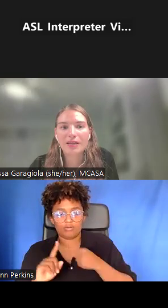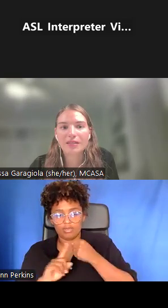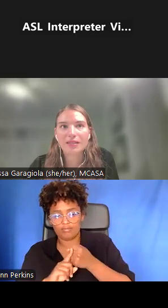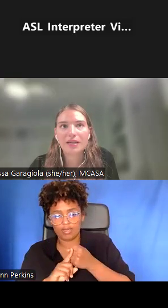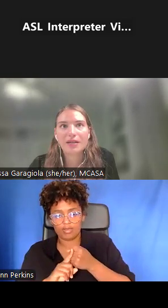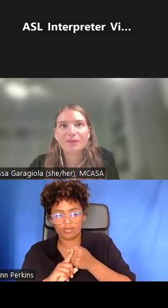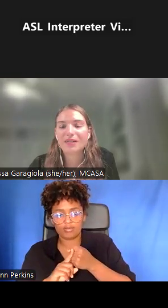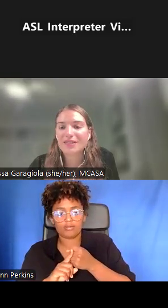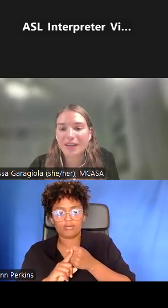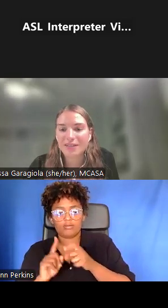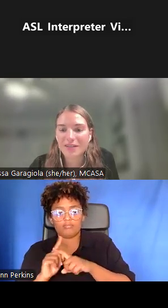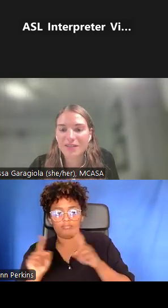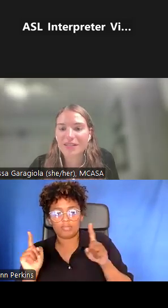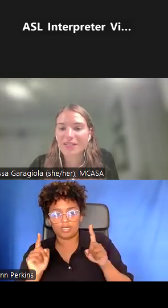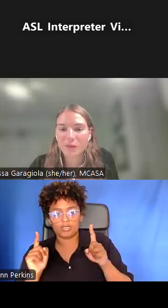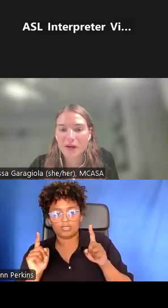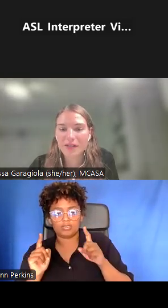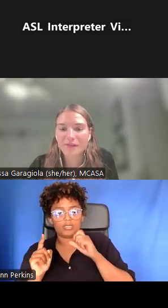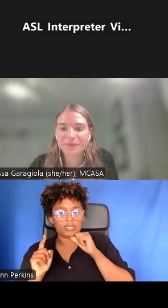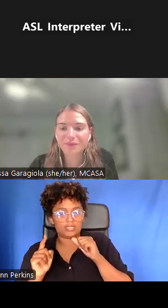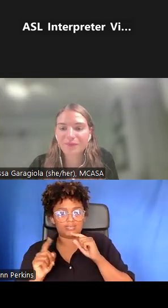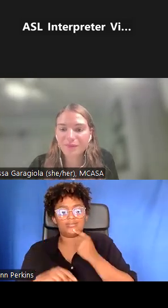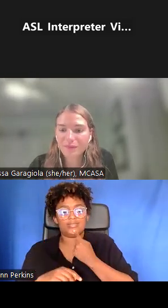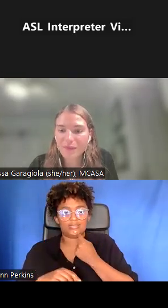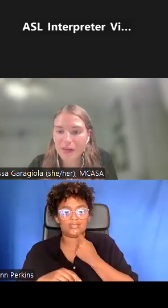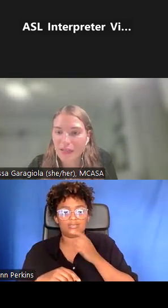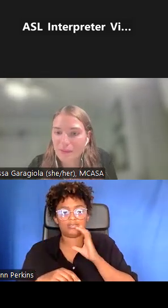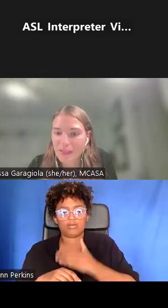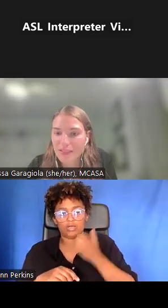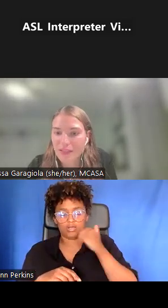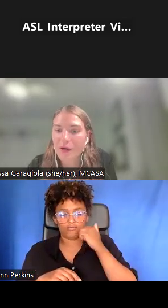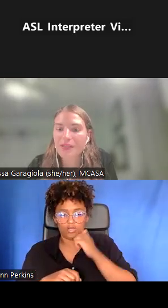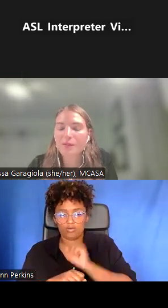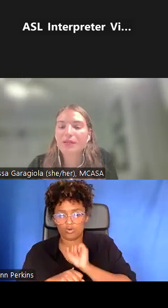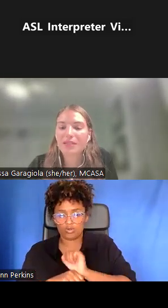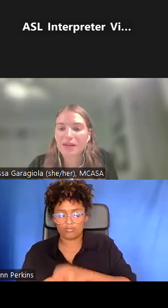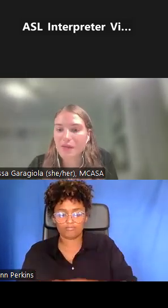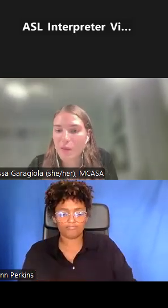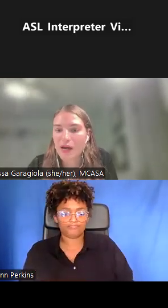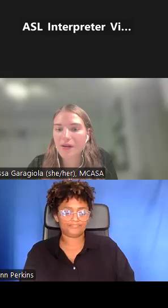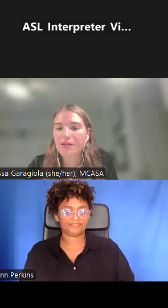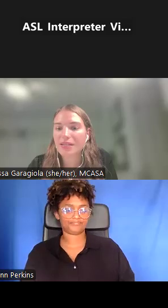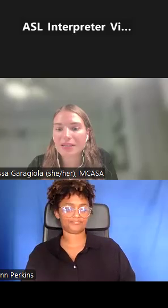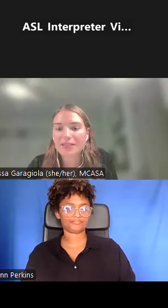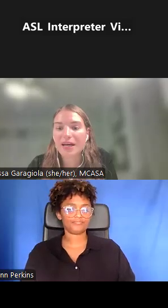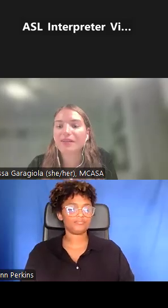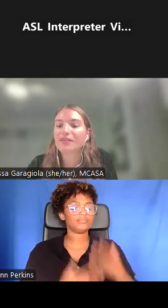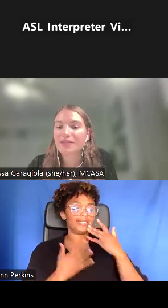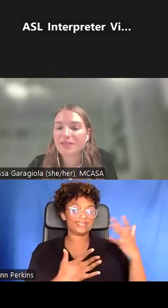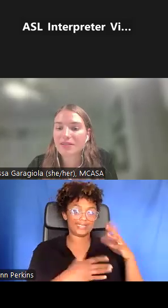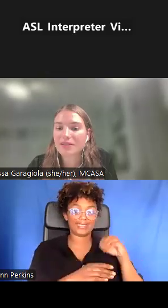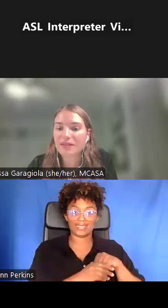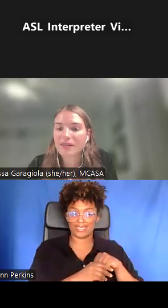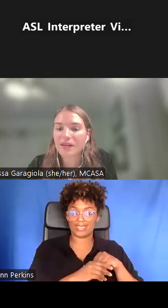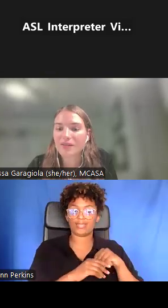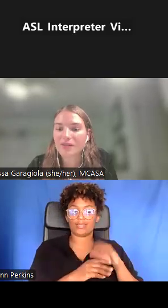isn't as intense as our day-to-day work. Let's see. Oh, and someone put singing in the choir, sitting in